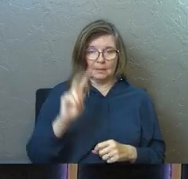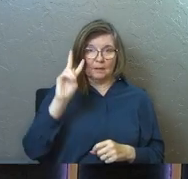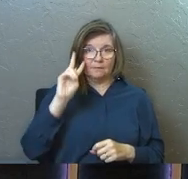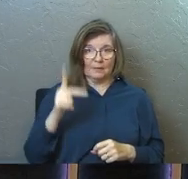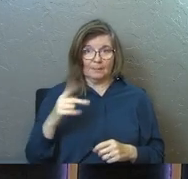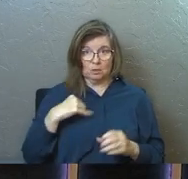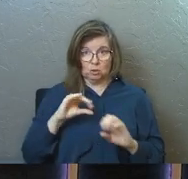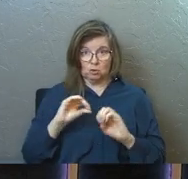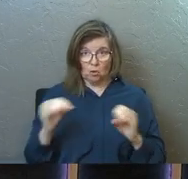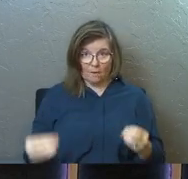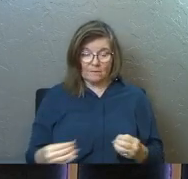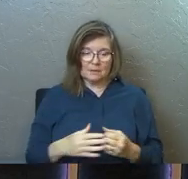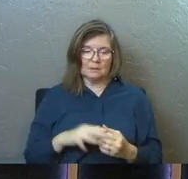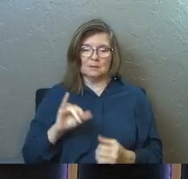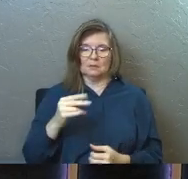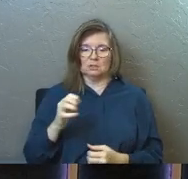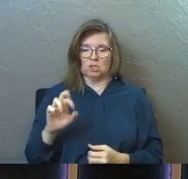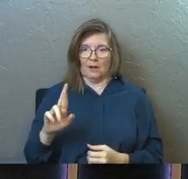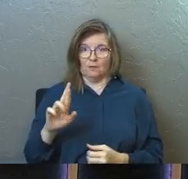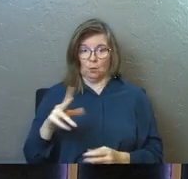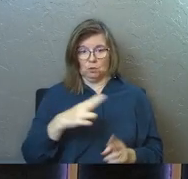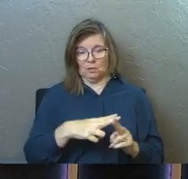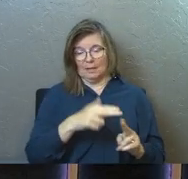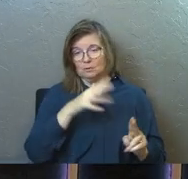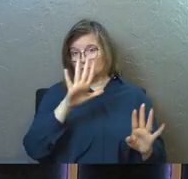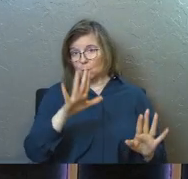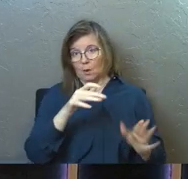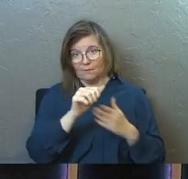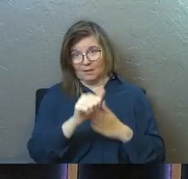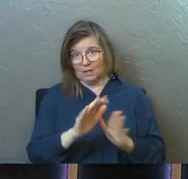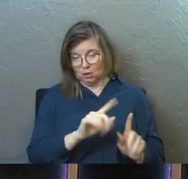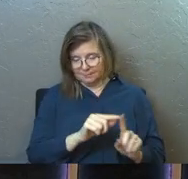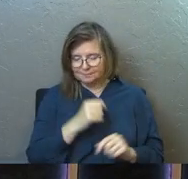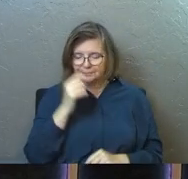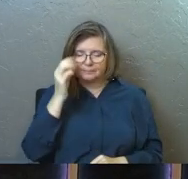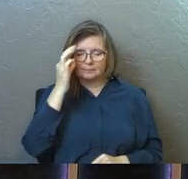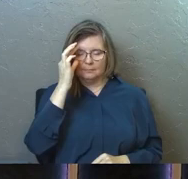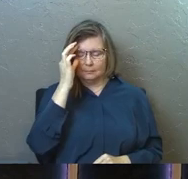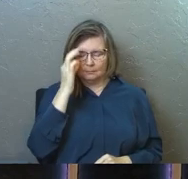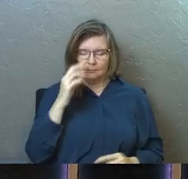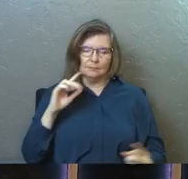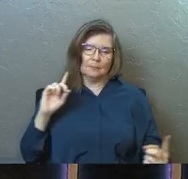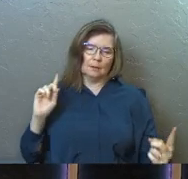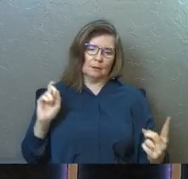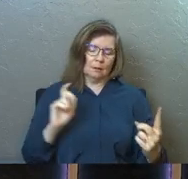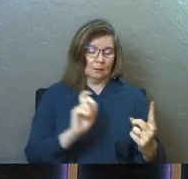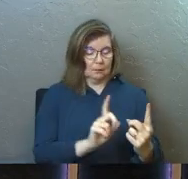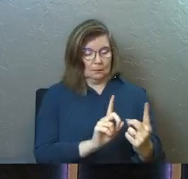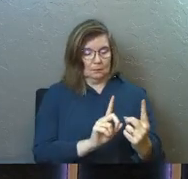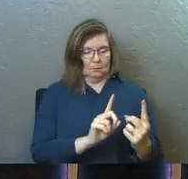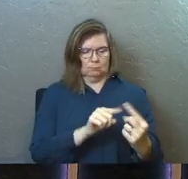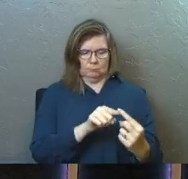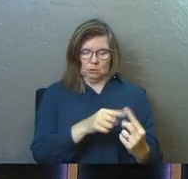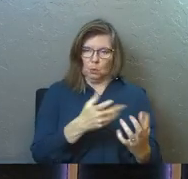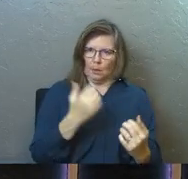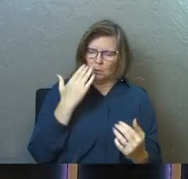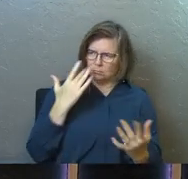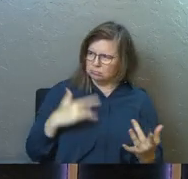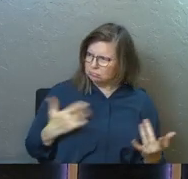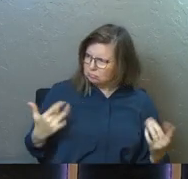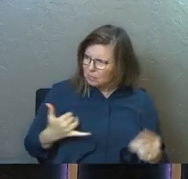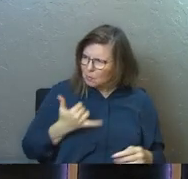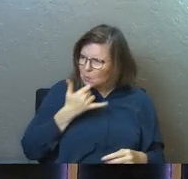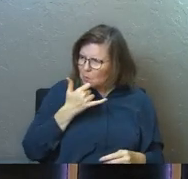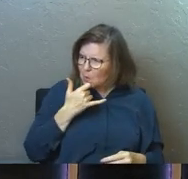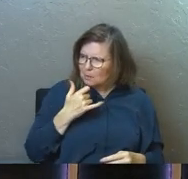department head's office. Jennifer was her name. She's a wonderful leader. And she wanted to know what had gone wrong, and